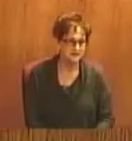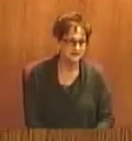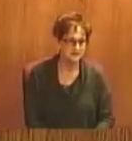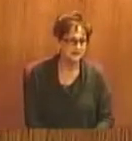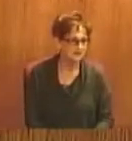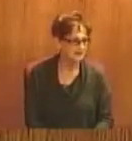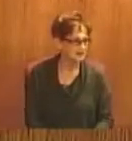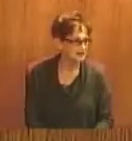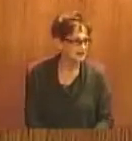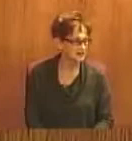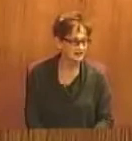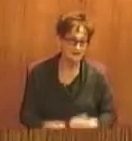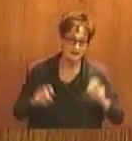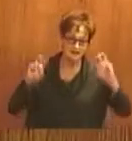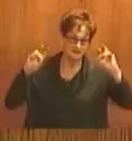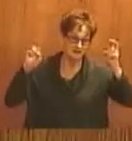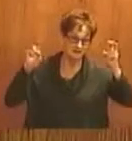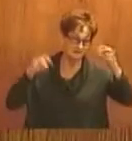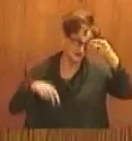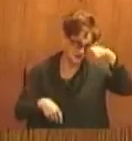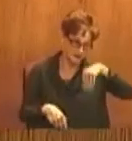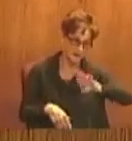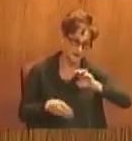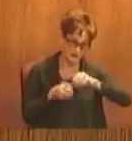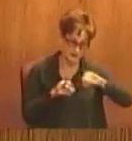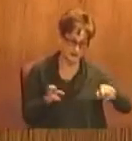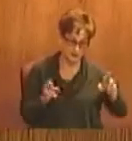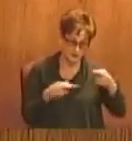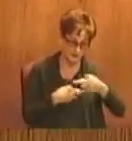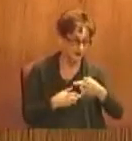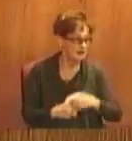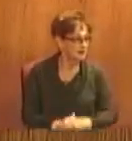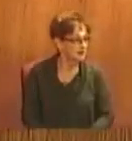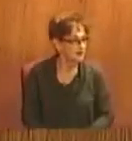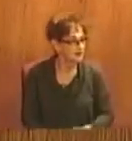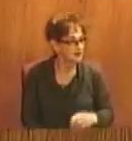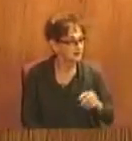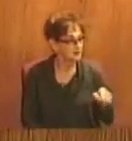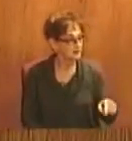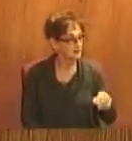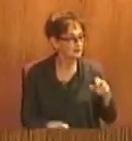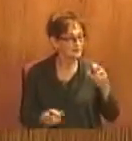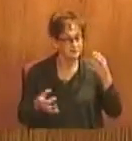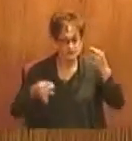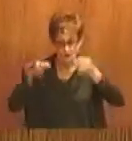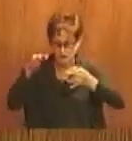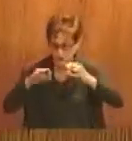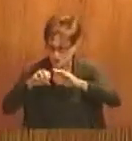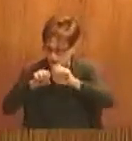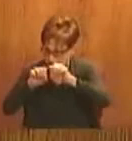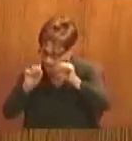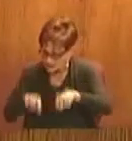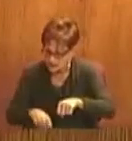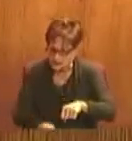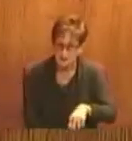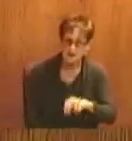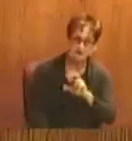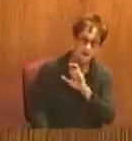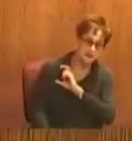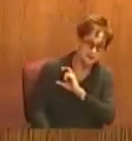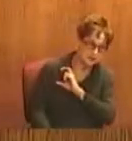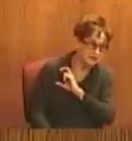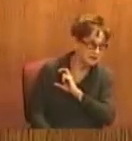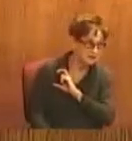The elephant in the room is these agencies that we call police agencies, the court system, the and in many instances,